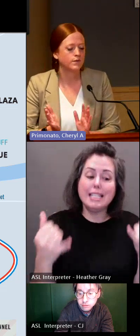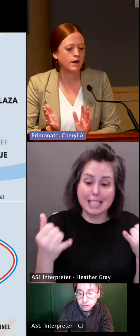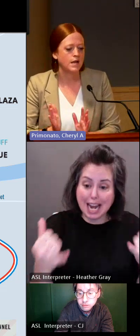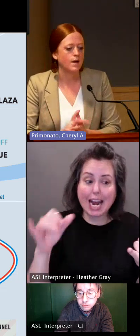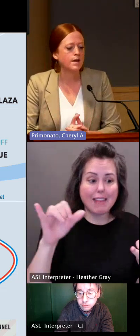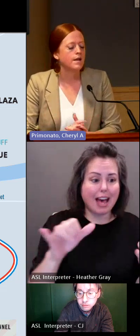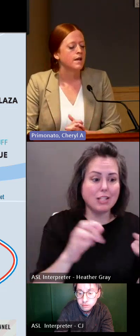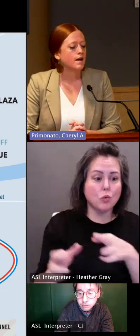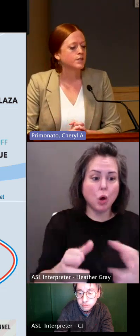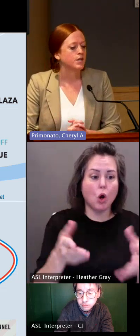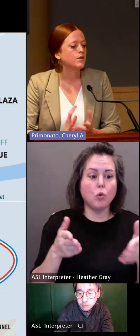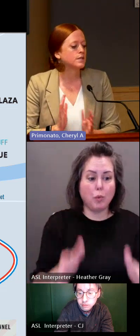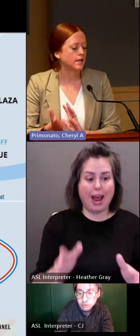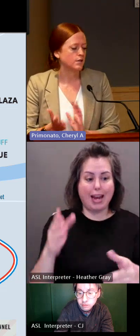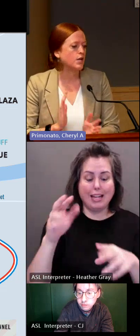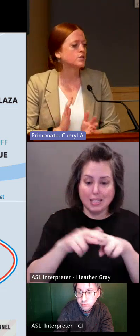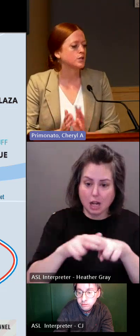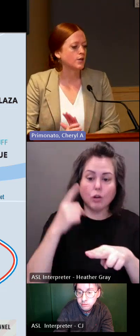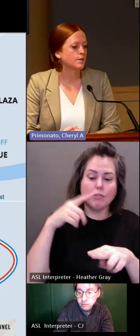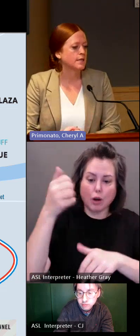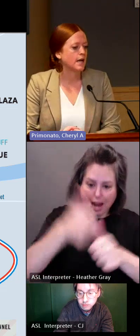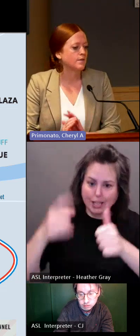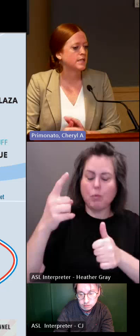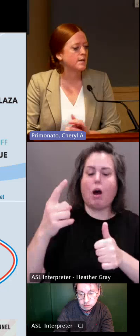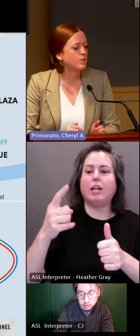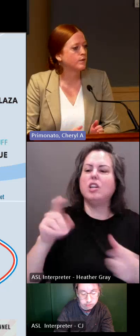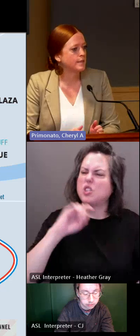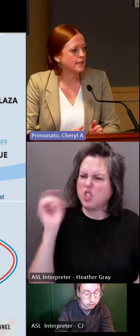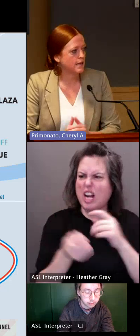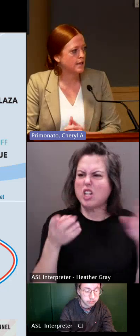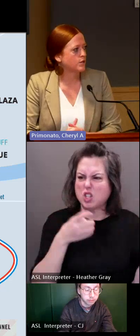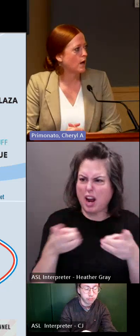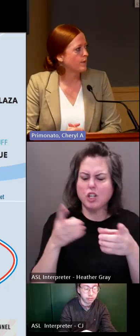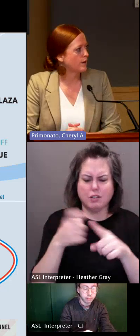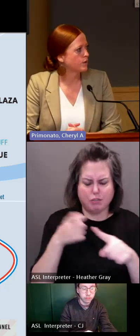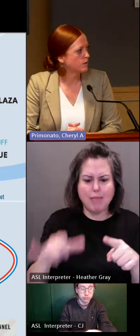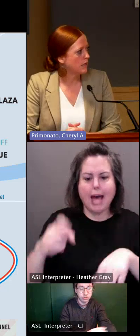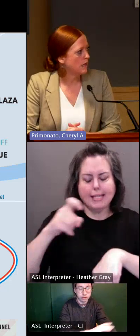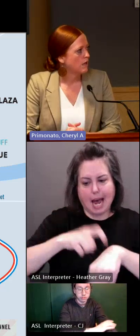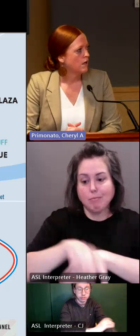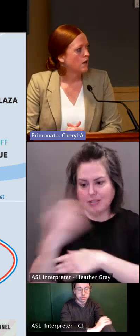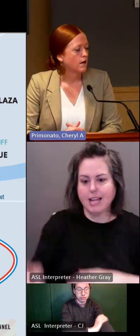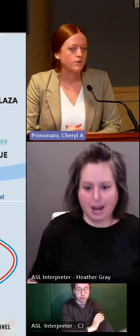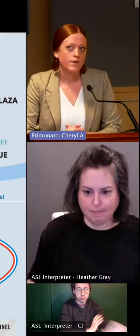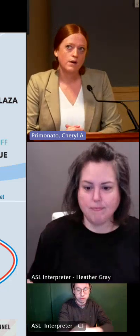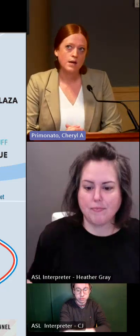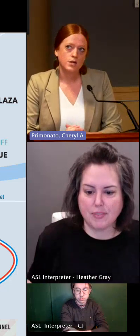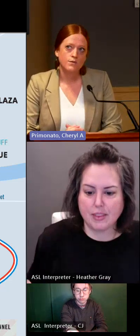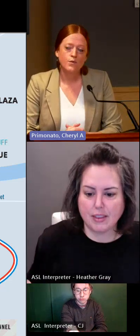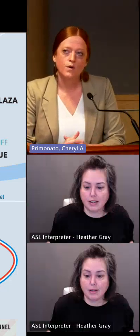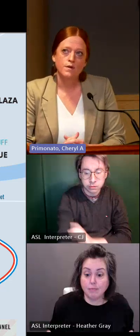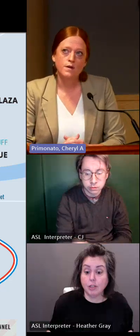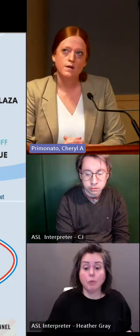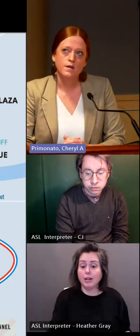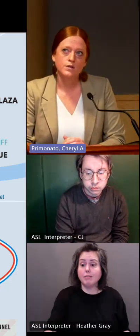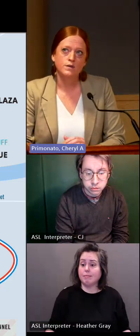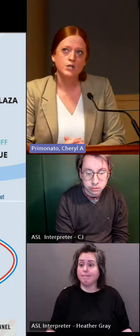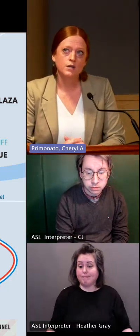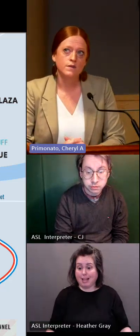tunnel for anyone to use that changes direction by time of day, but we will be setting it to an outbound only configuration